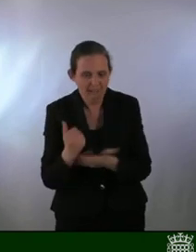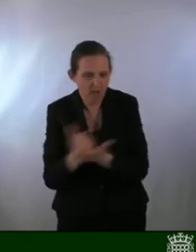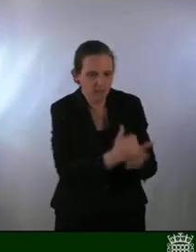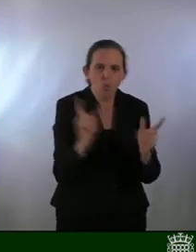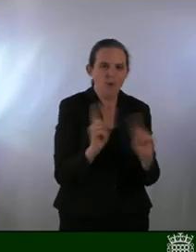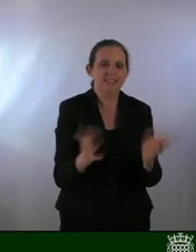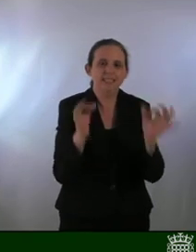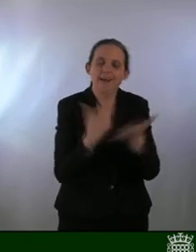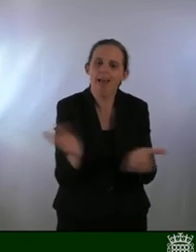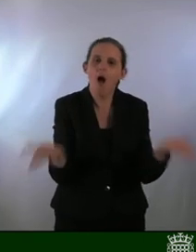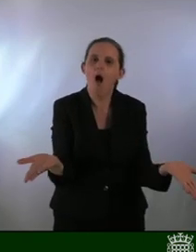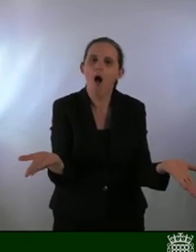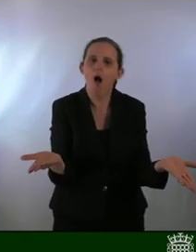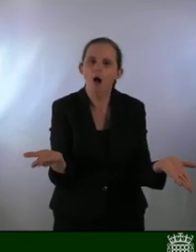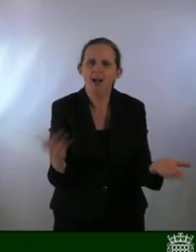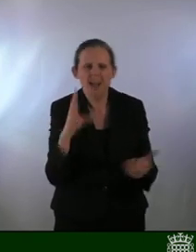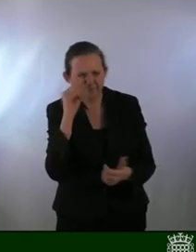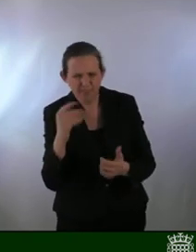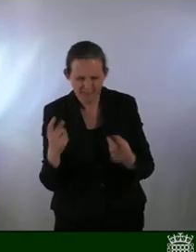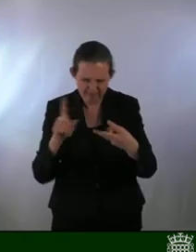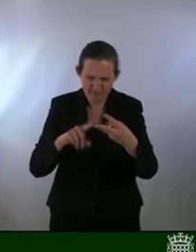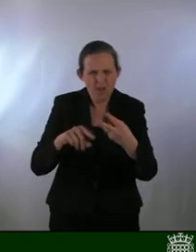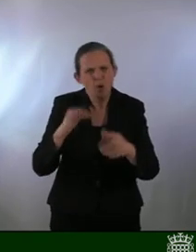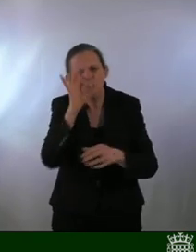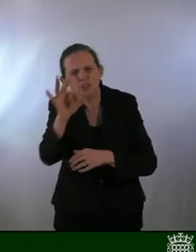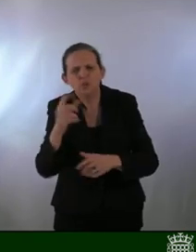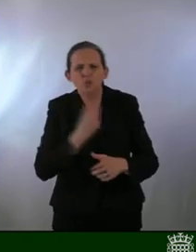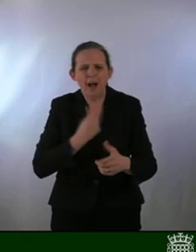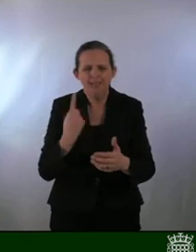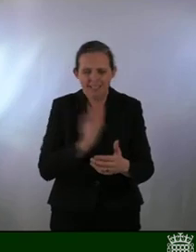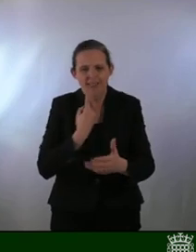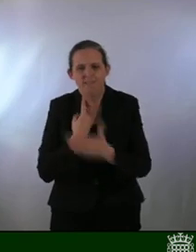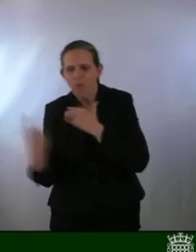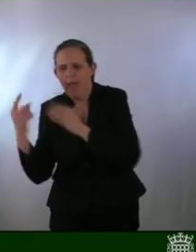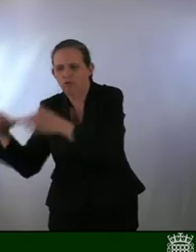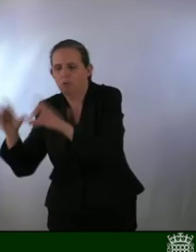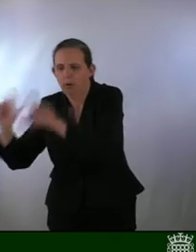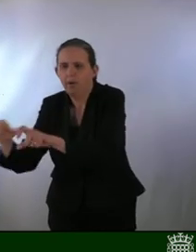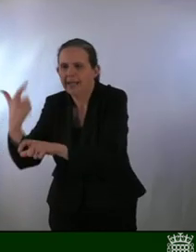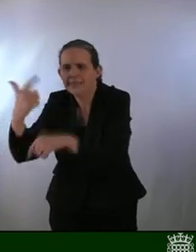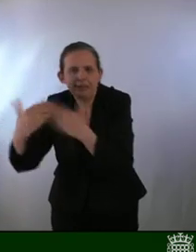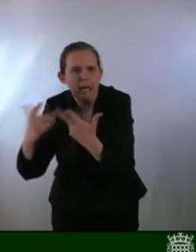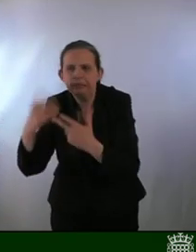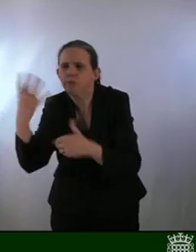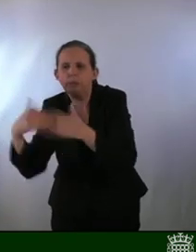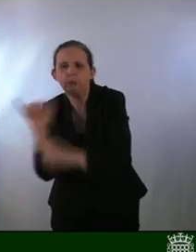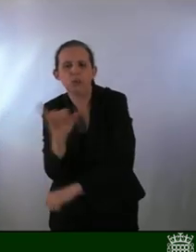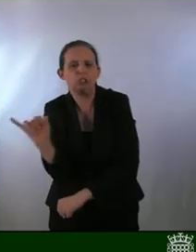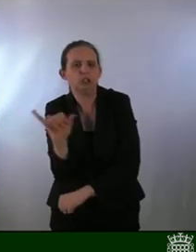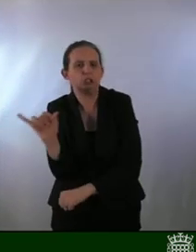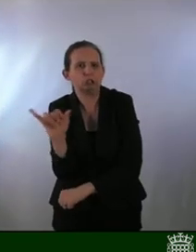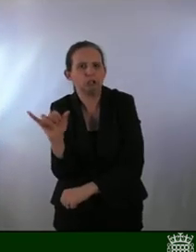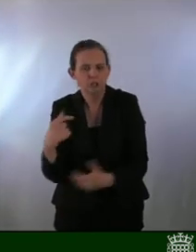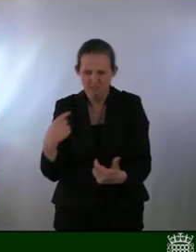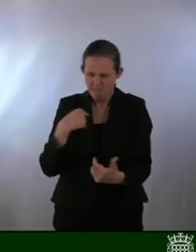finally, this question of 7 days or 14 days self-isolation. My understanding was that if you had symptoms, you should